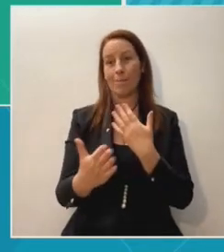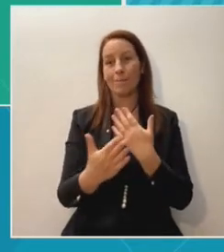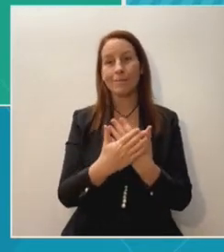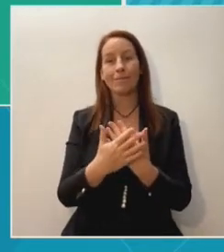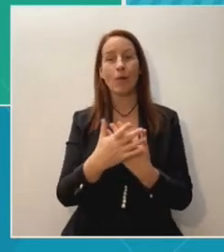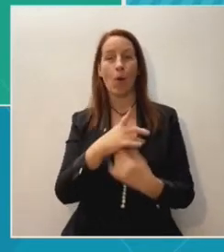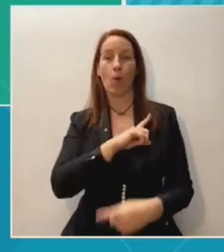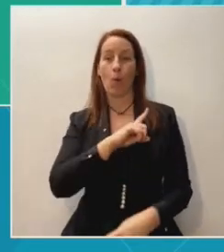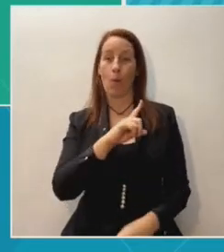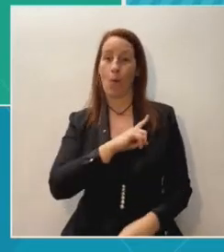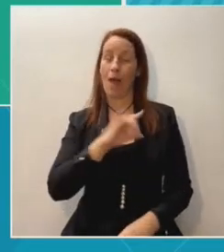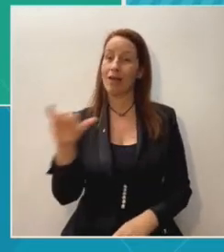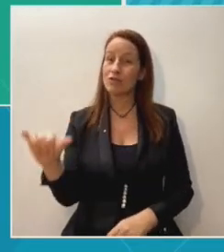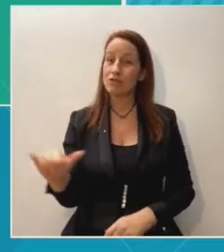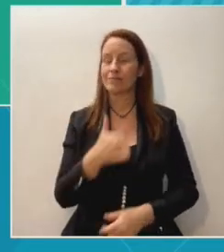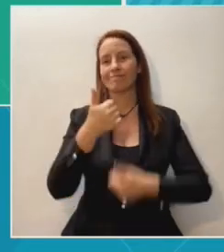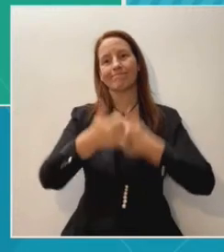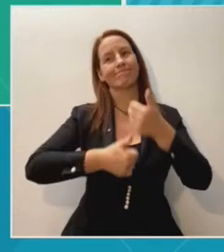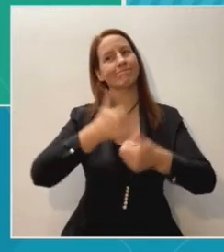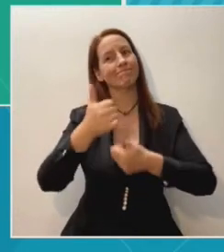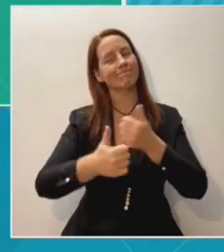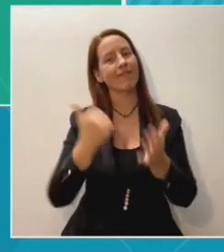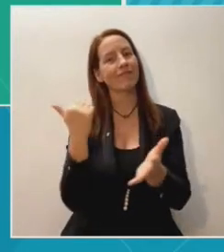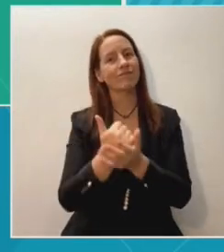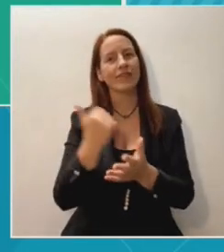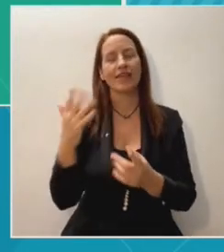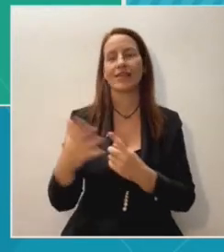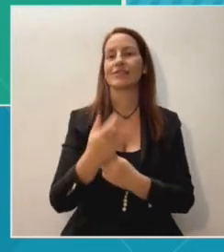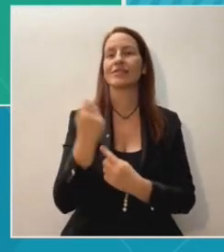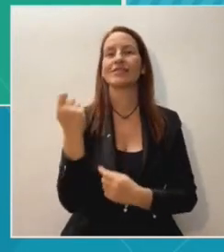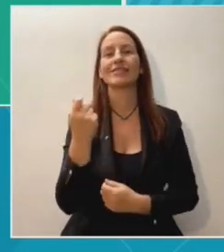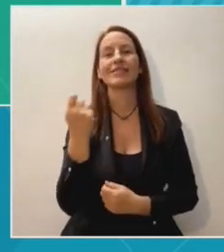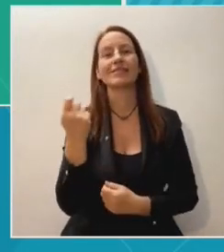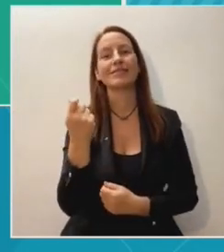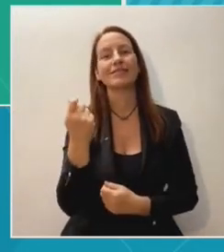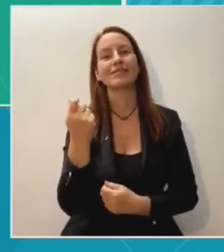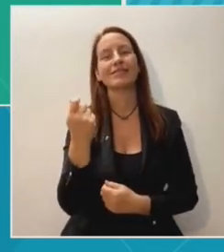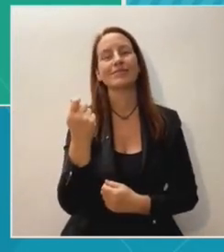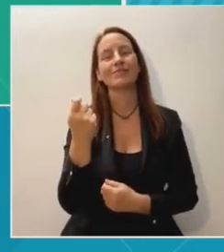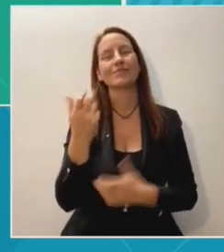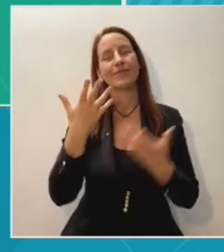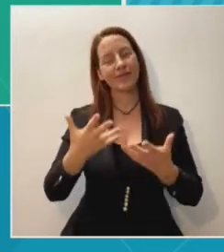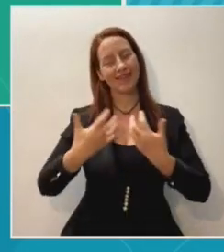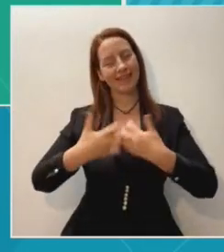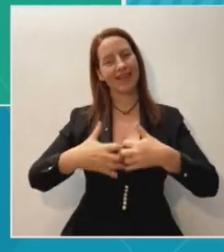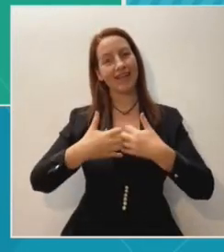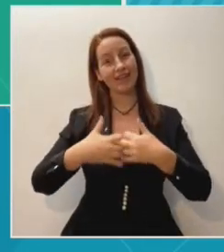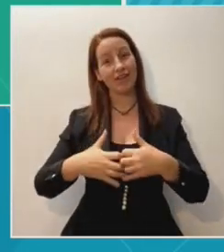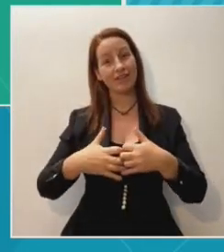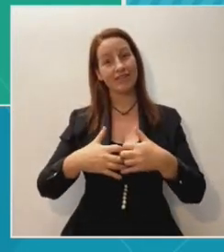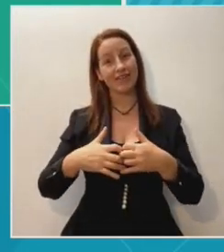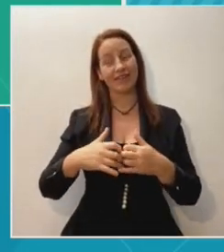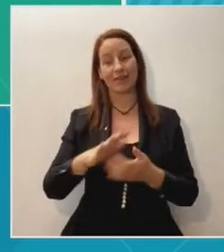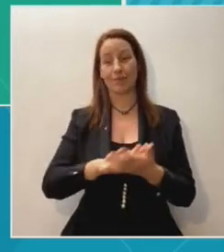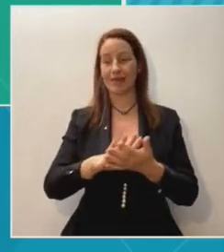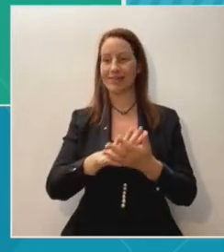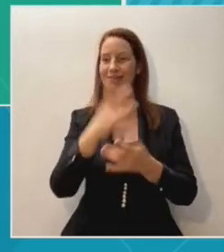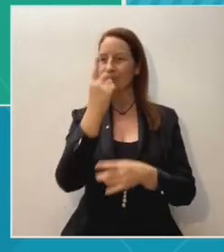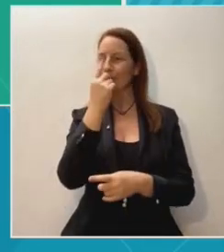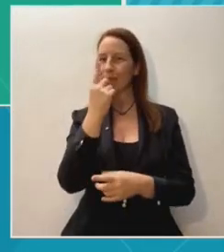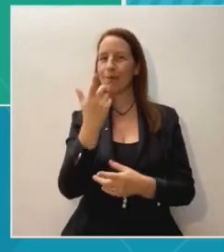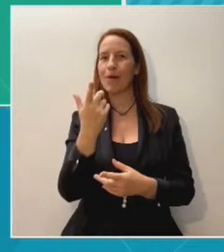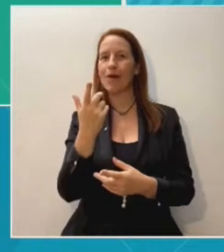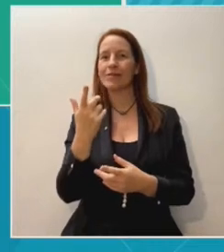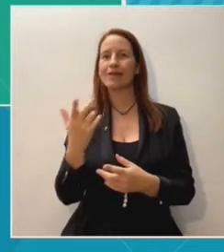your incredible achievements. And today the technology enables us to still come together from across the UK and indeed